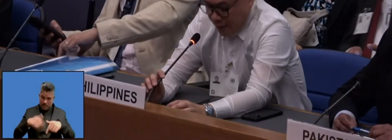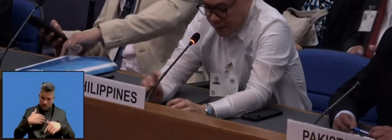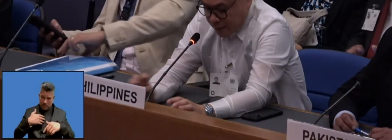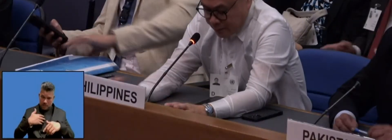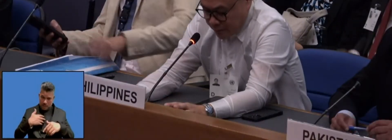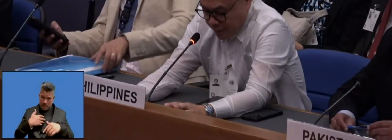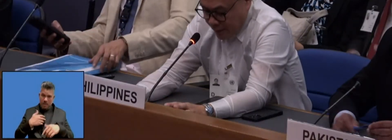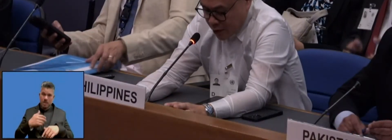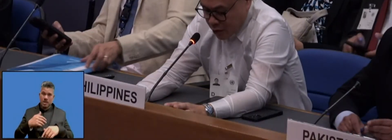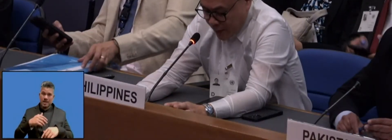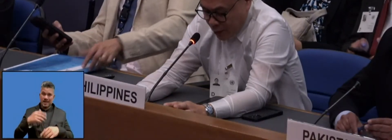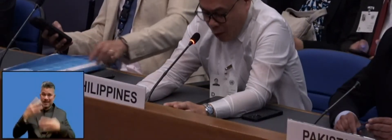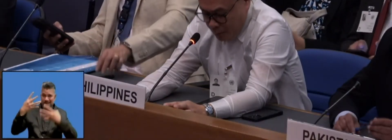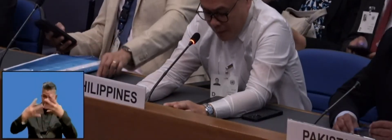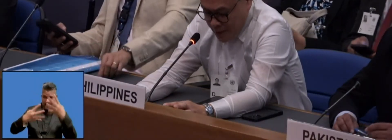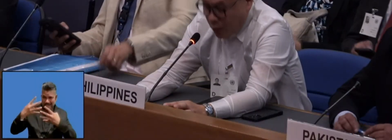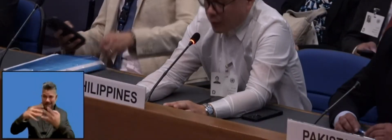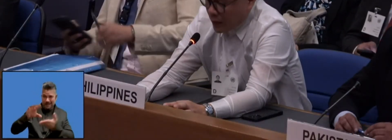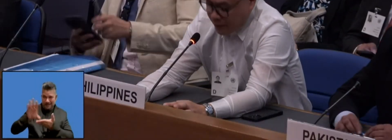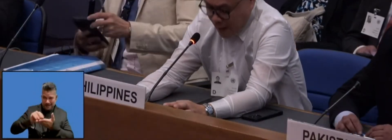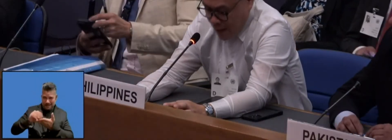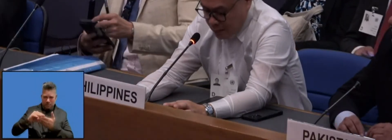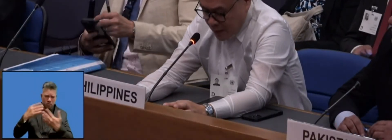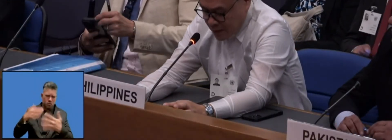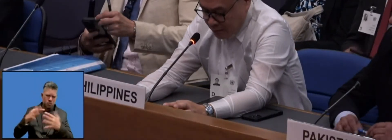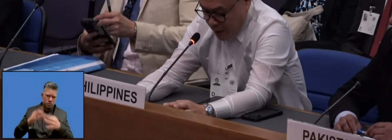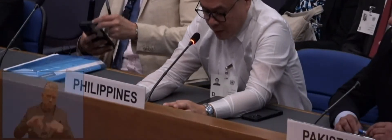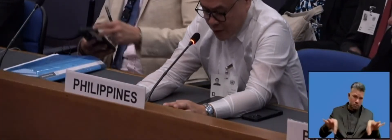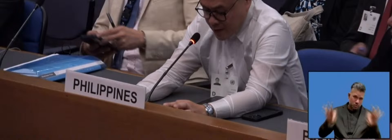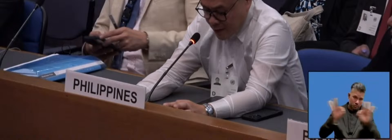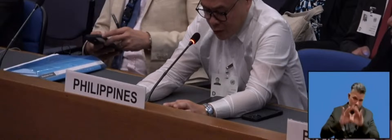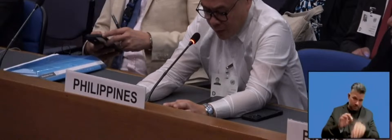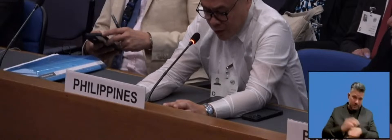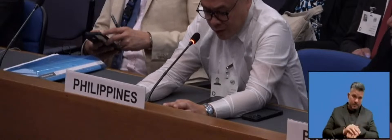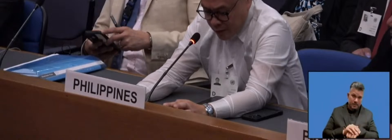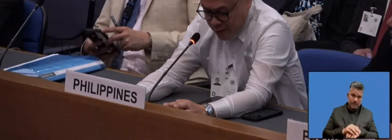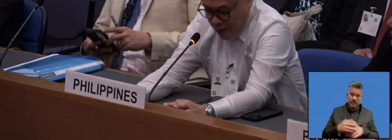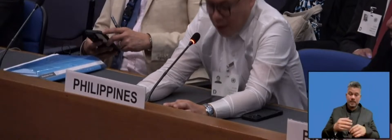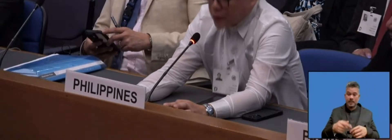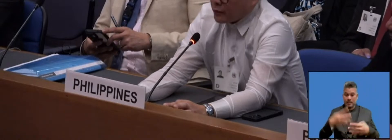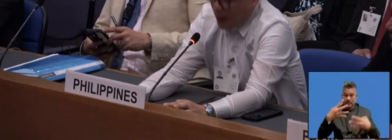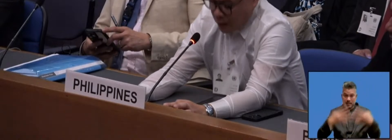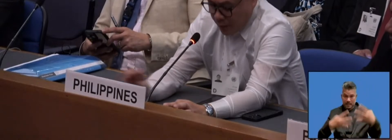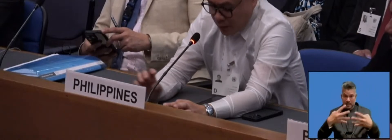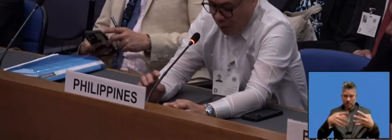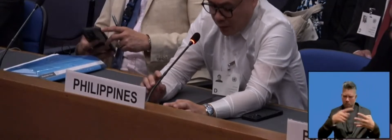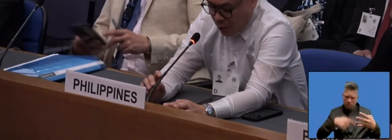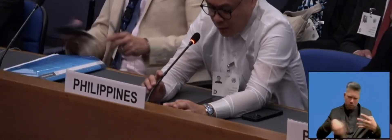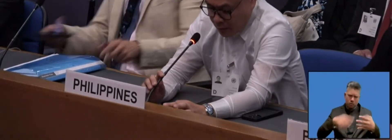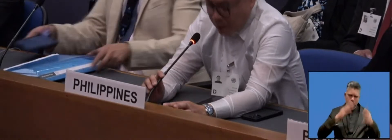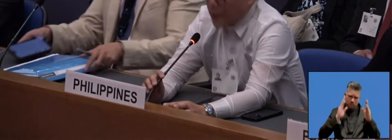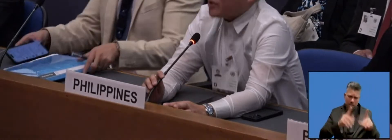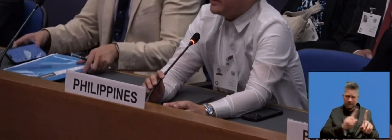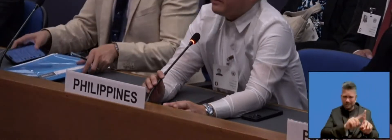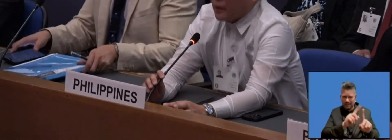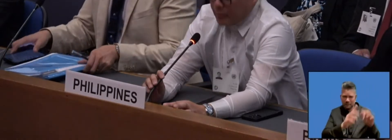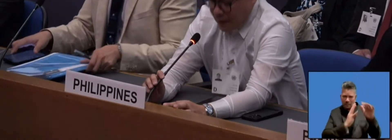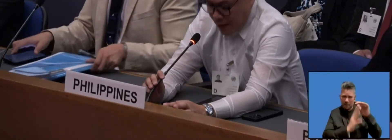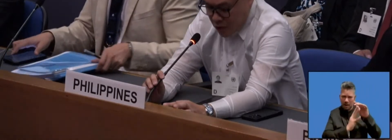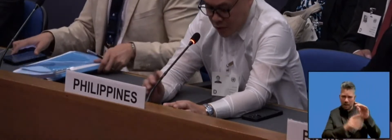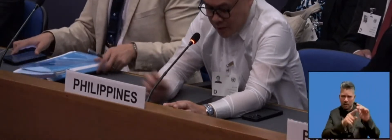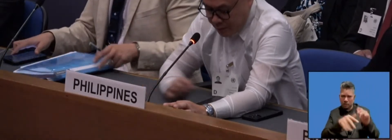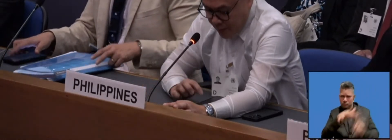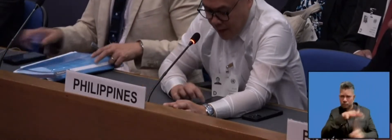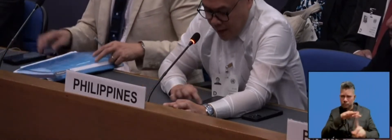collection are vital. Data should encompass all relevant aspects of migration situations to evaluate the overall migration